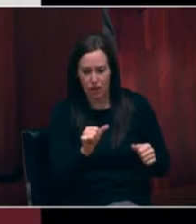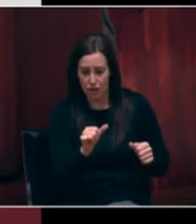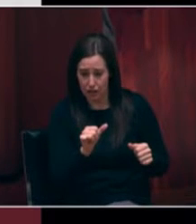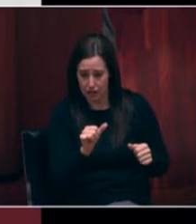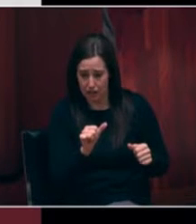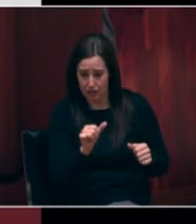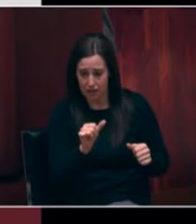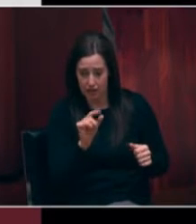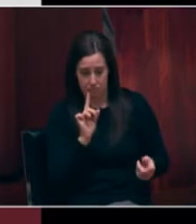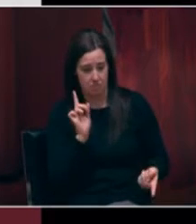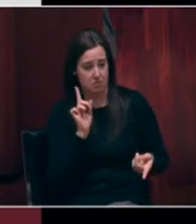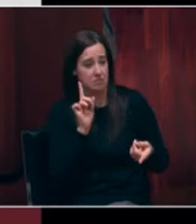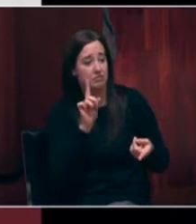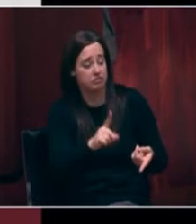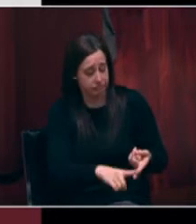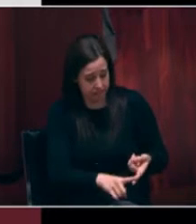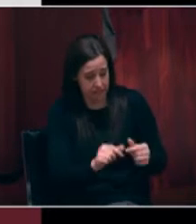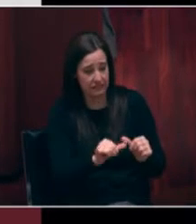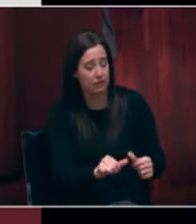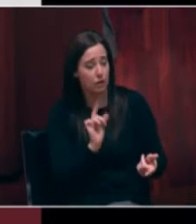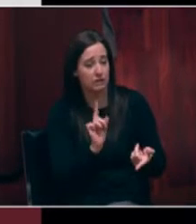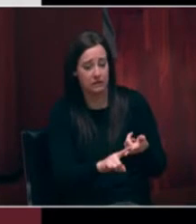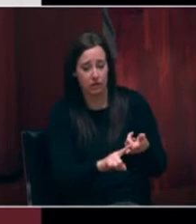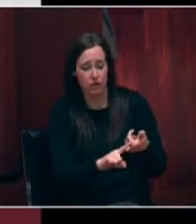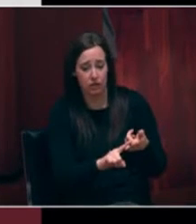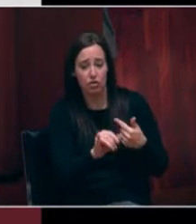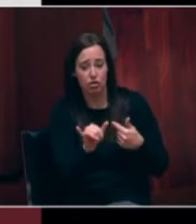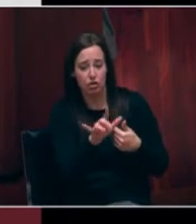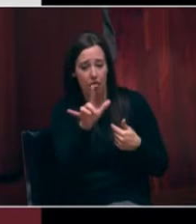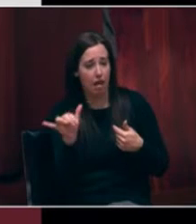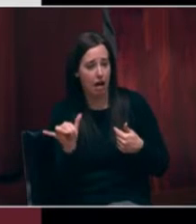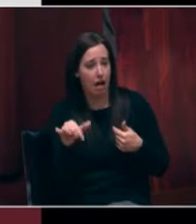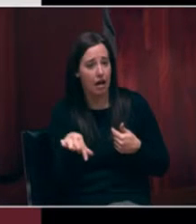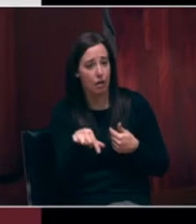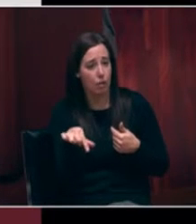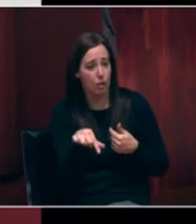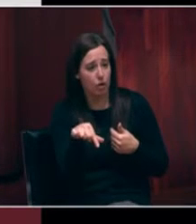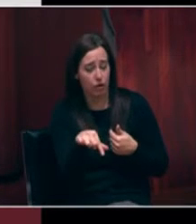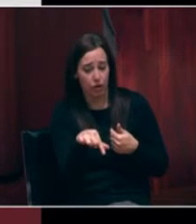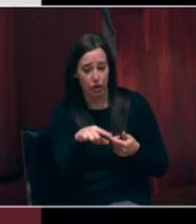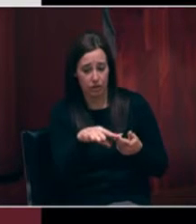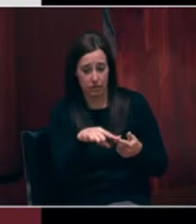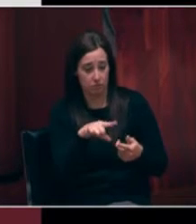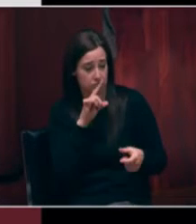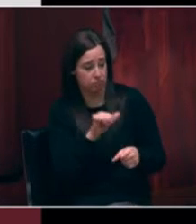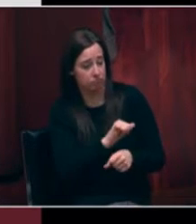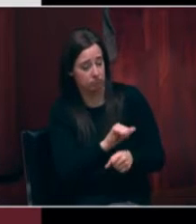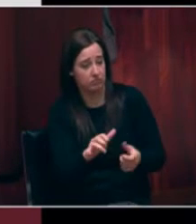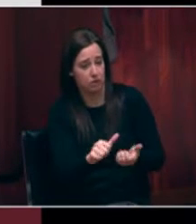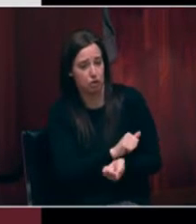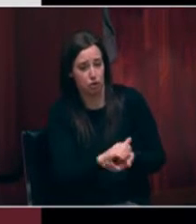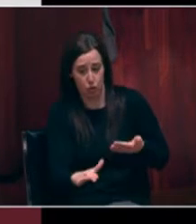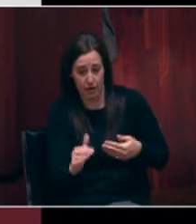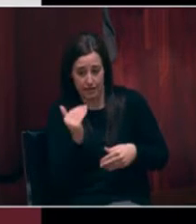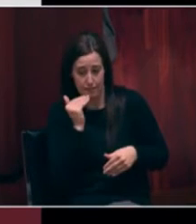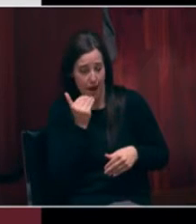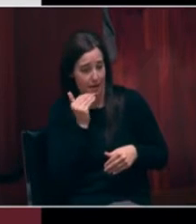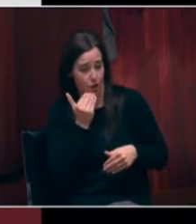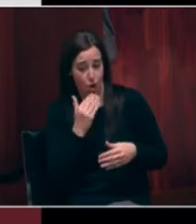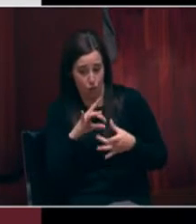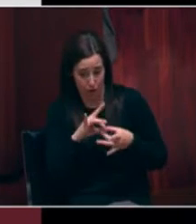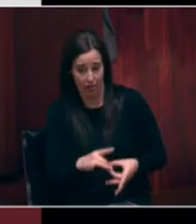The July quarter was the first quarter that we actually tried to destroy these tobacco industry litigation-related